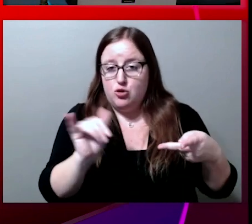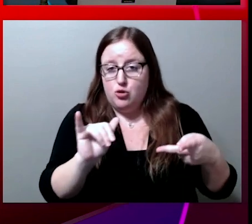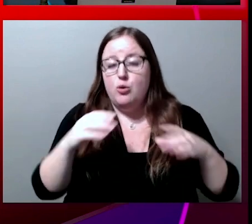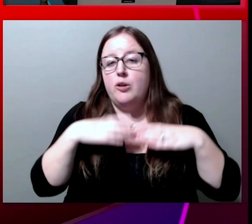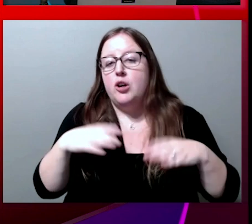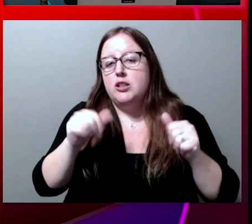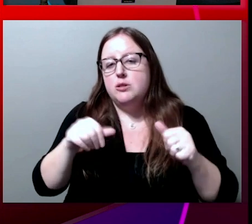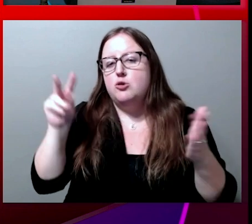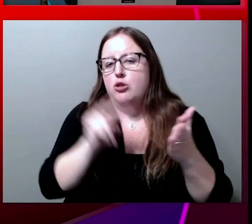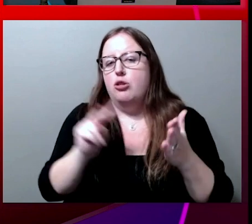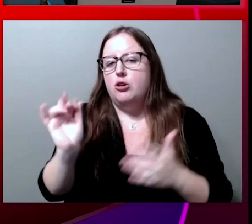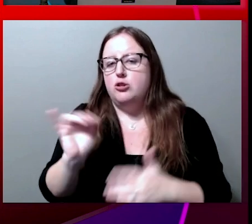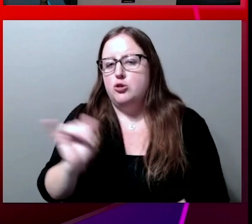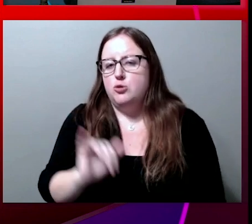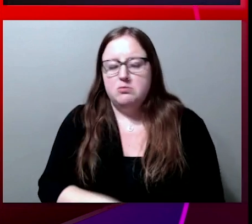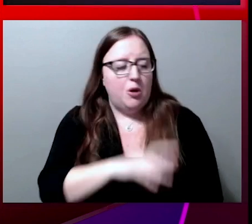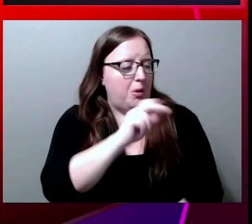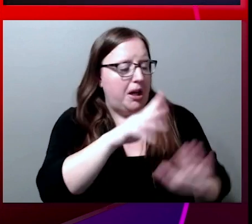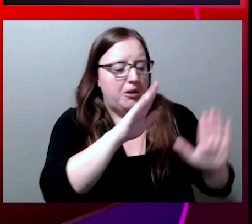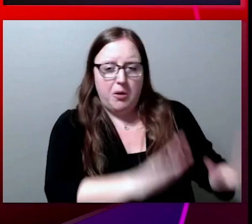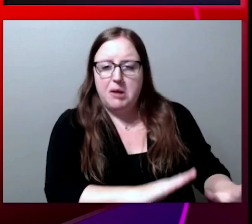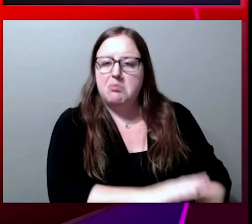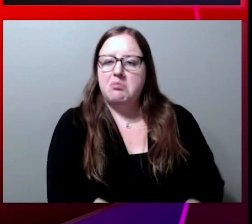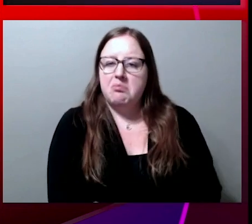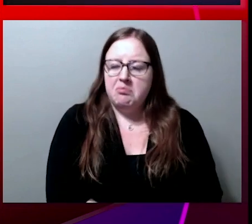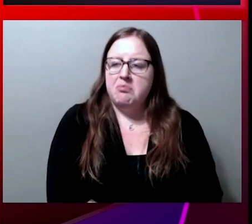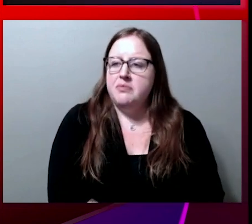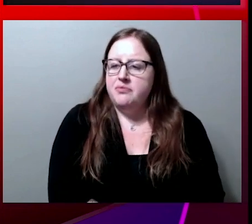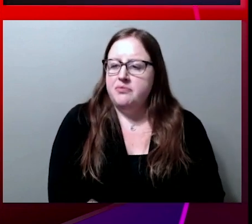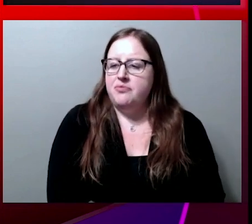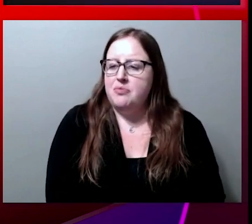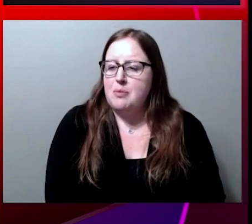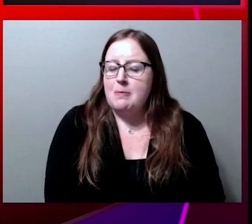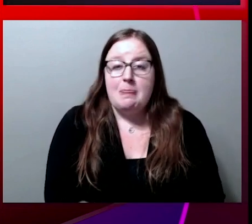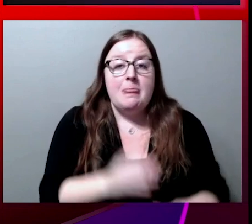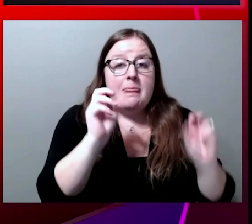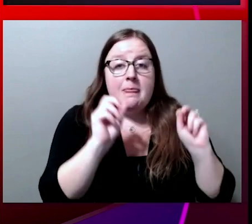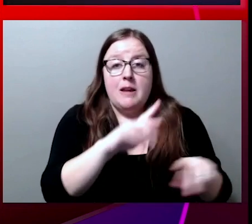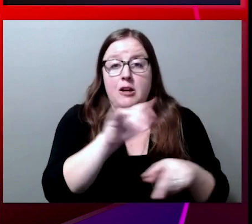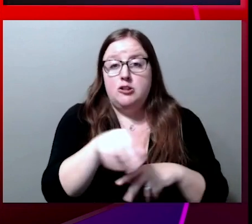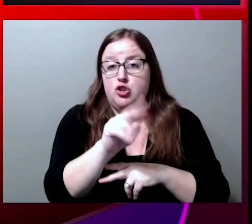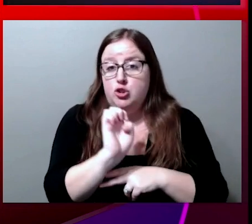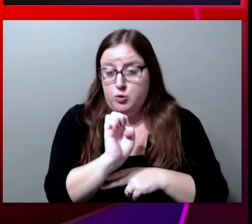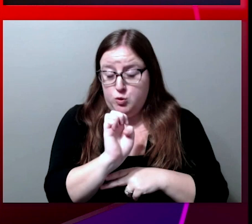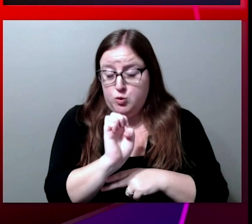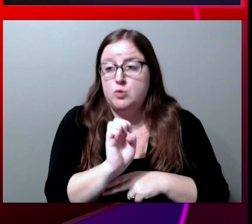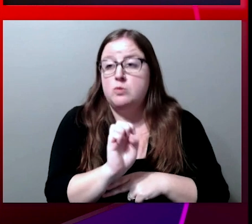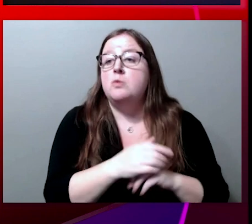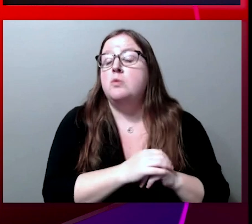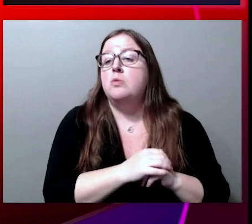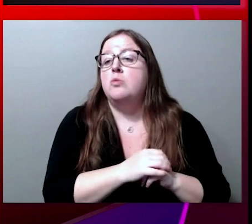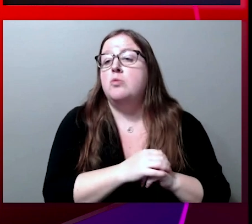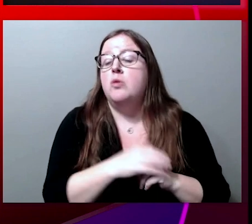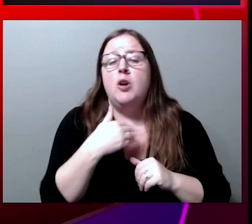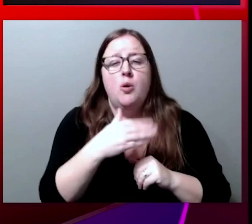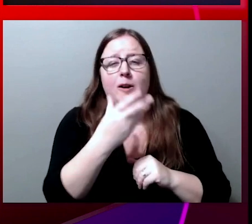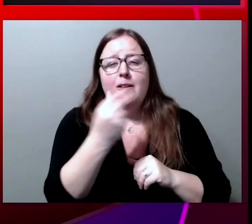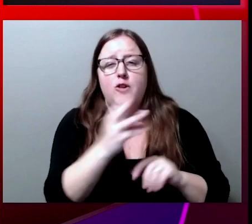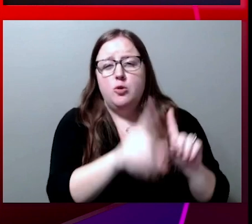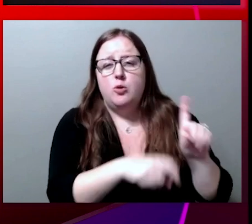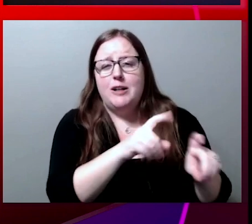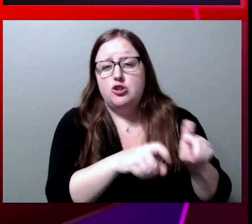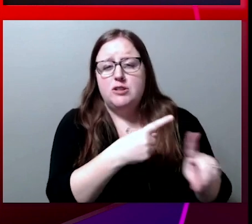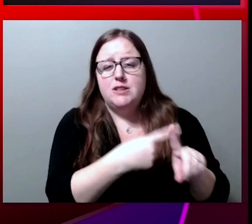that out as well. Okay, great. Cool. This is cool. All right, now June, we had a couple questions